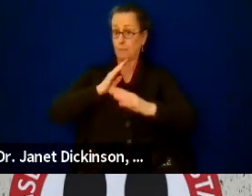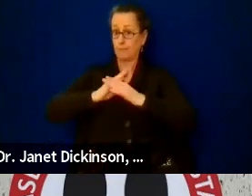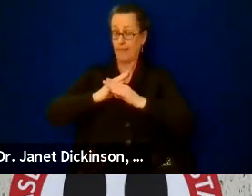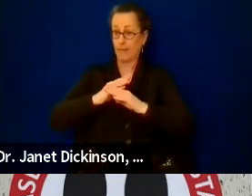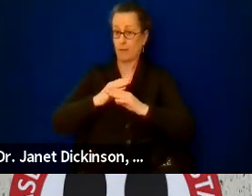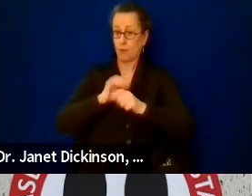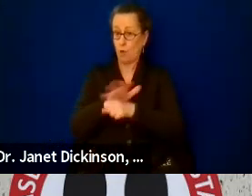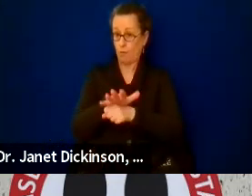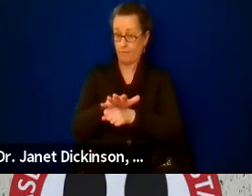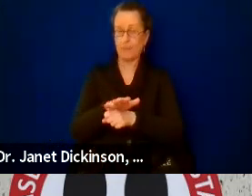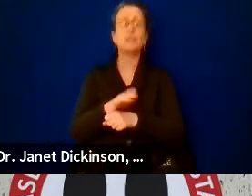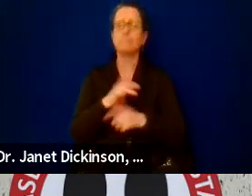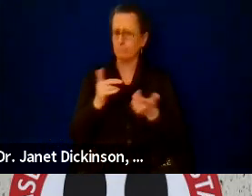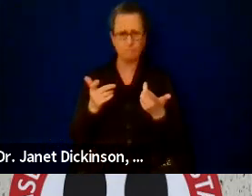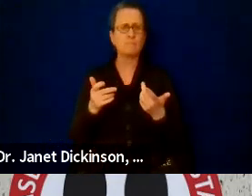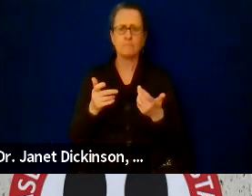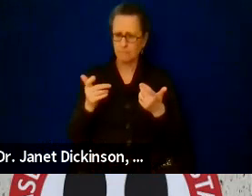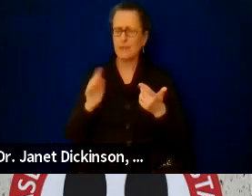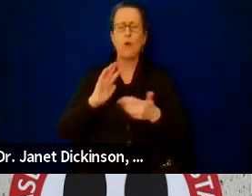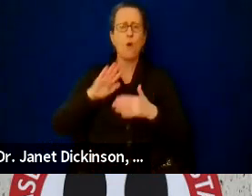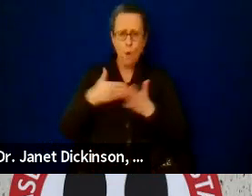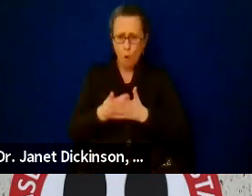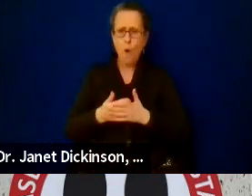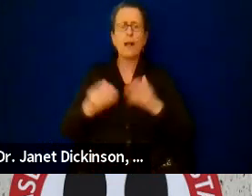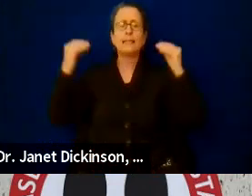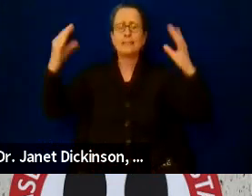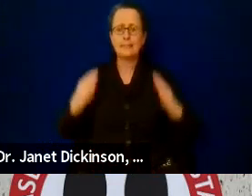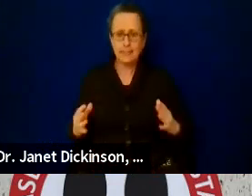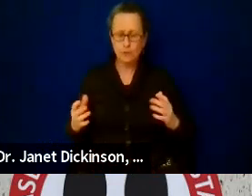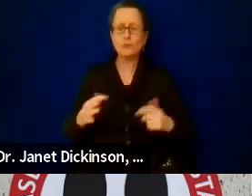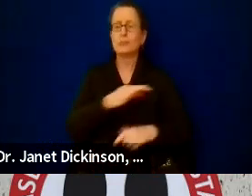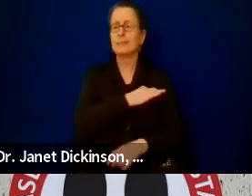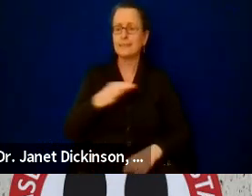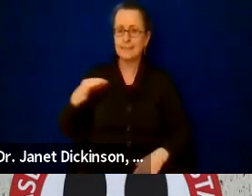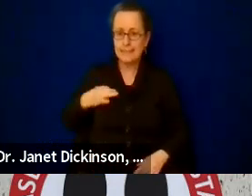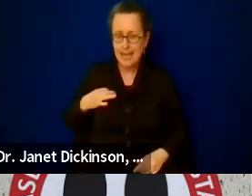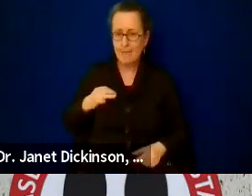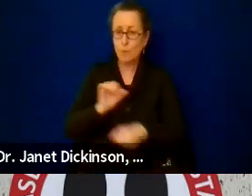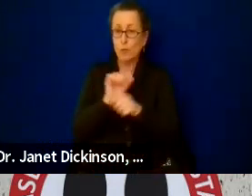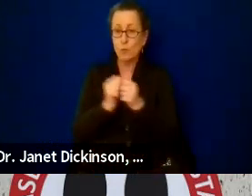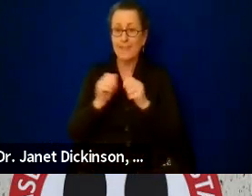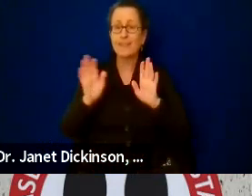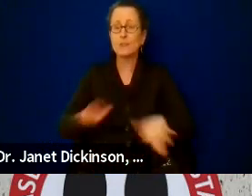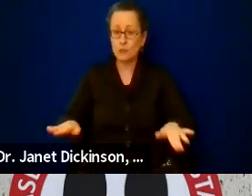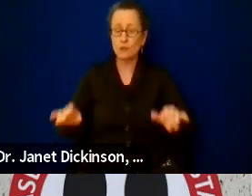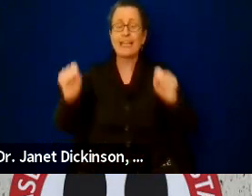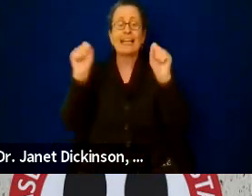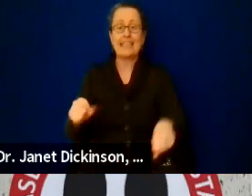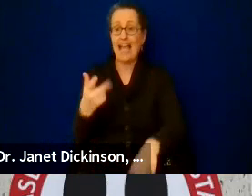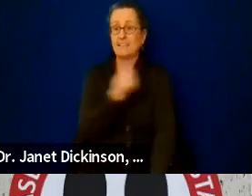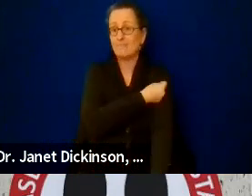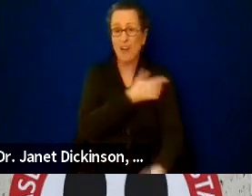those have been made available to all educators and staff who work with children. The city